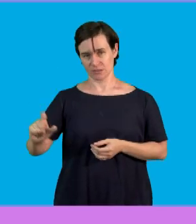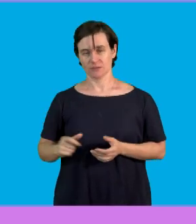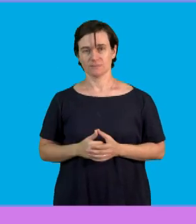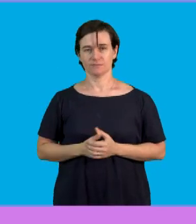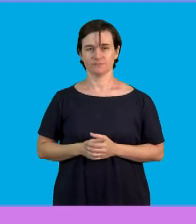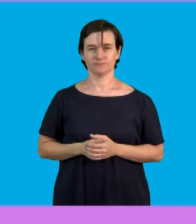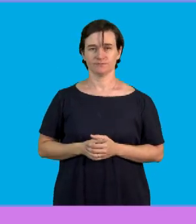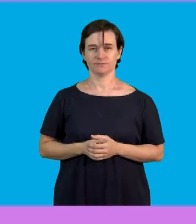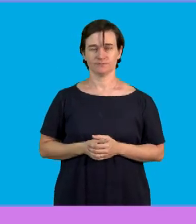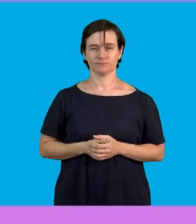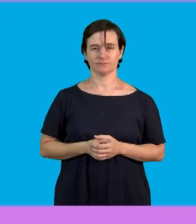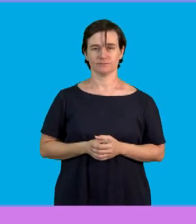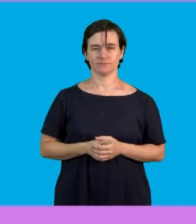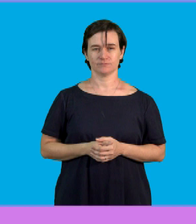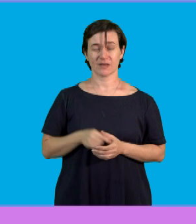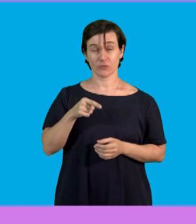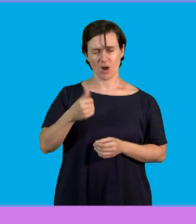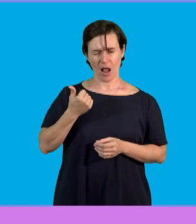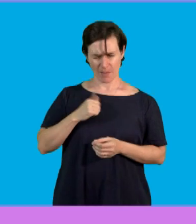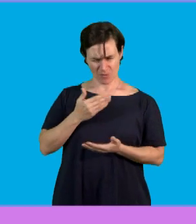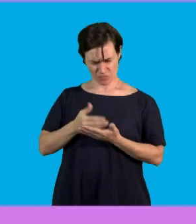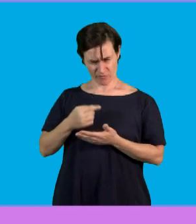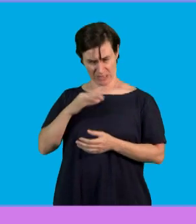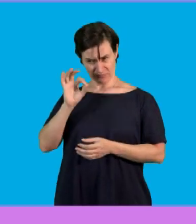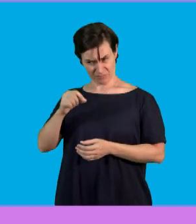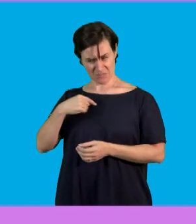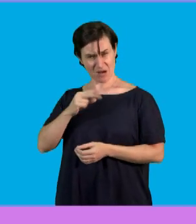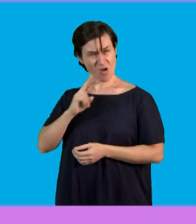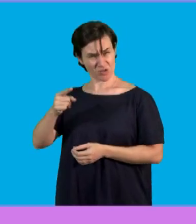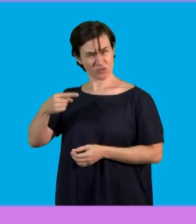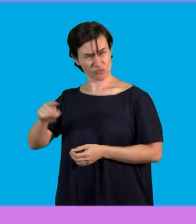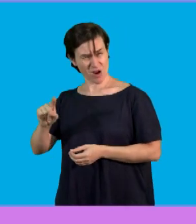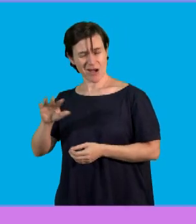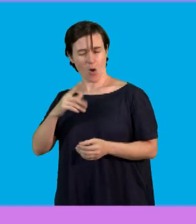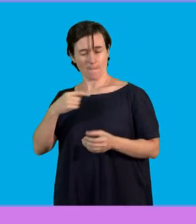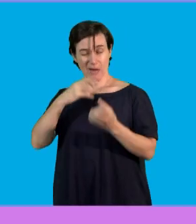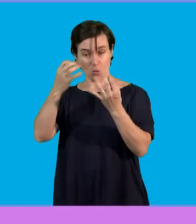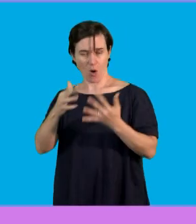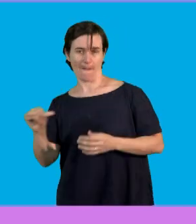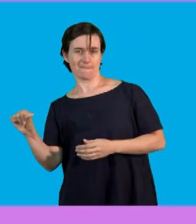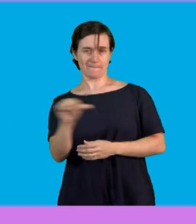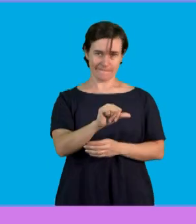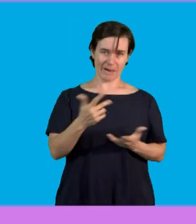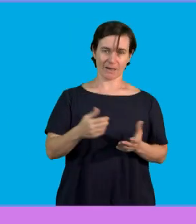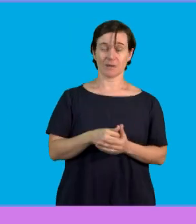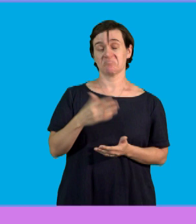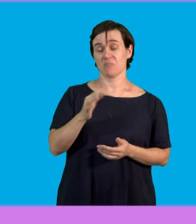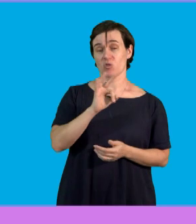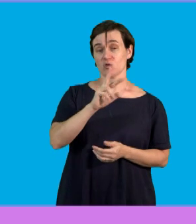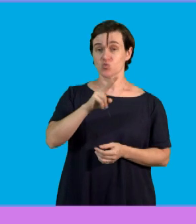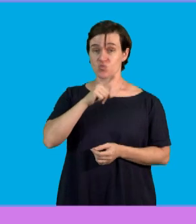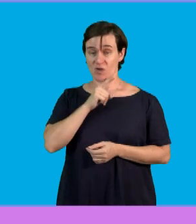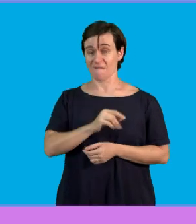32,522.25 cents. So if you need to prove if your answer is correct, you can say